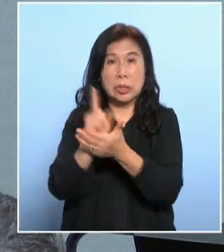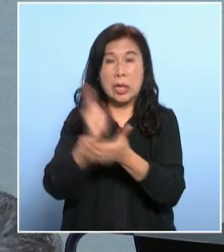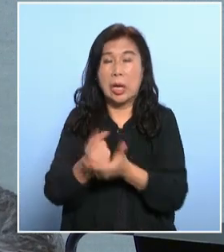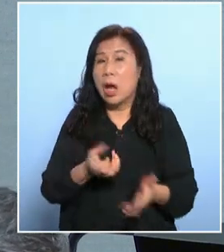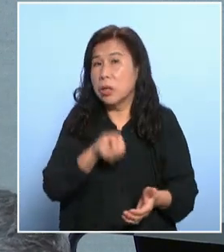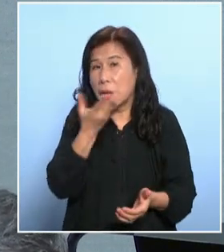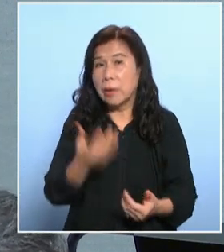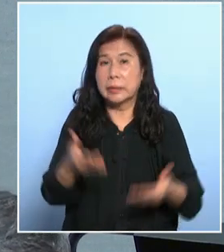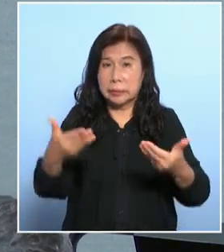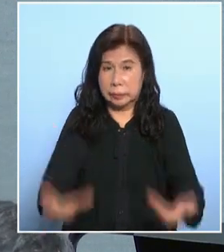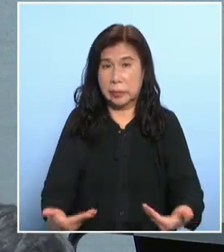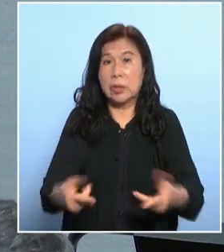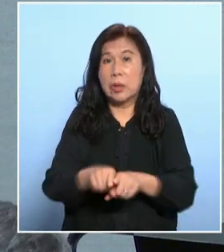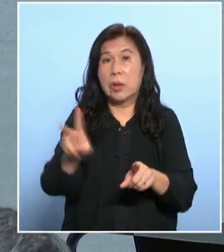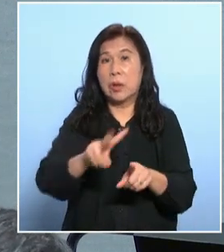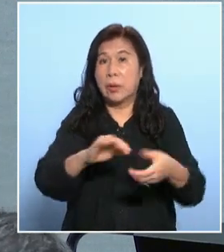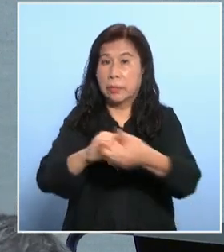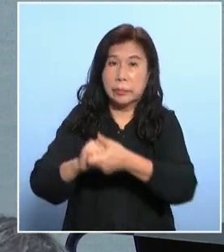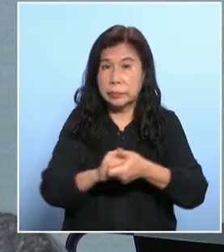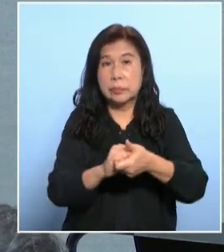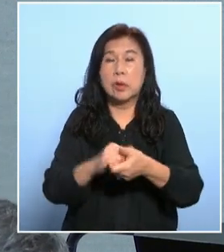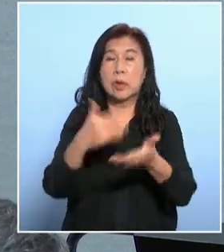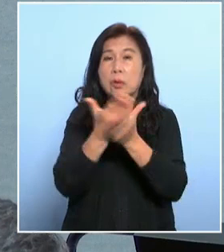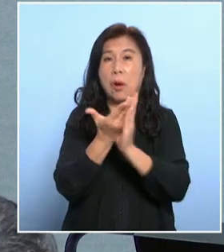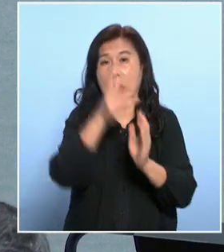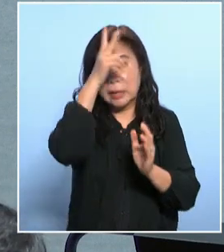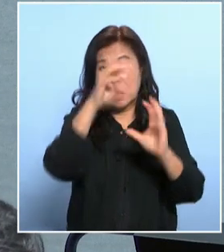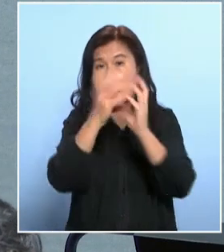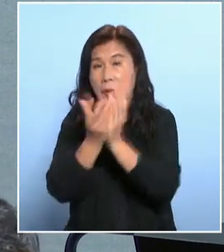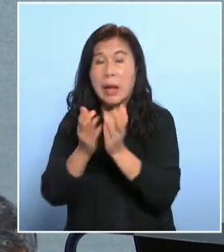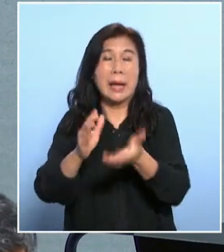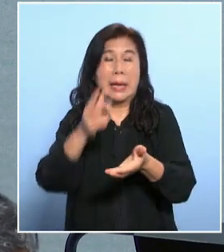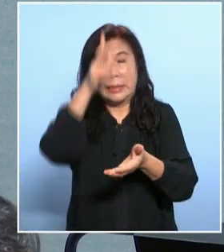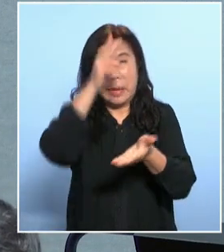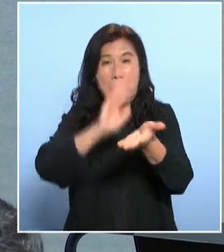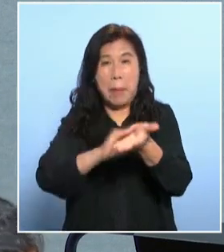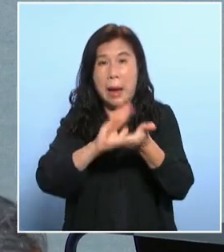This item comes last on the schedule.